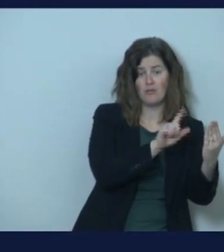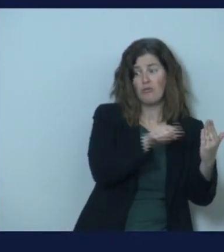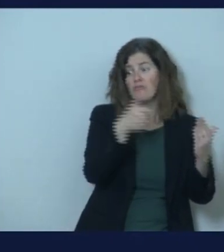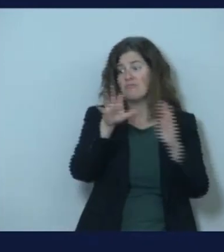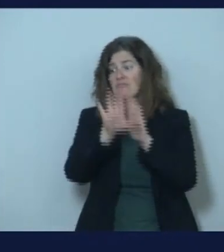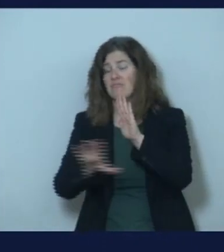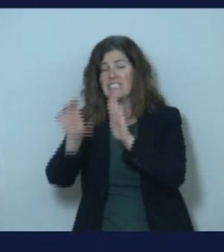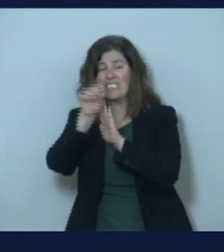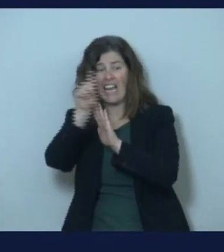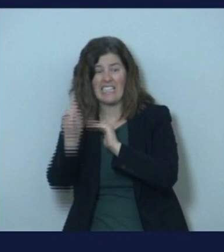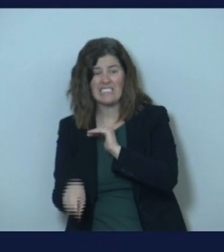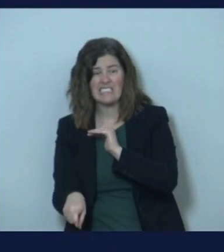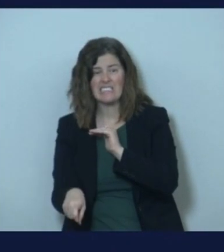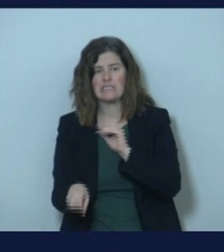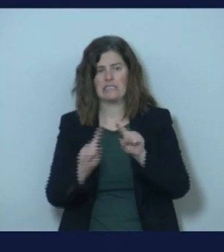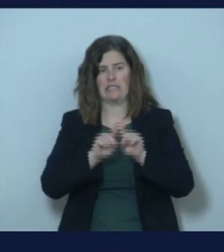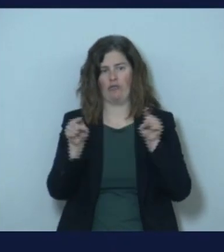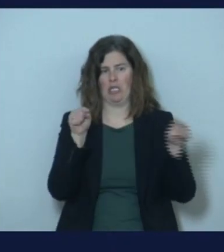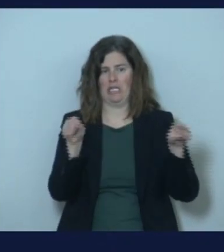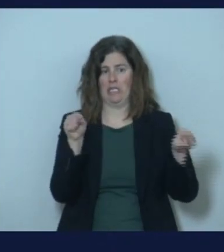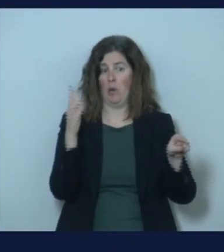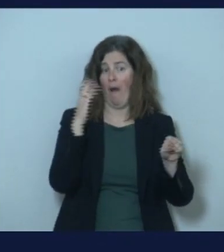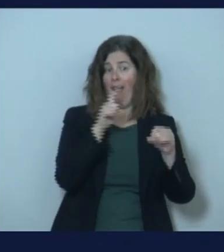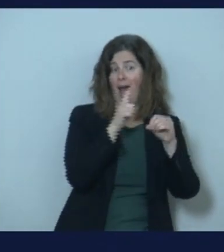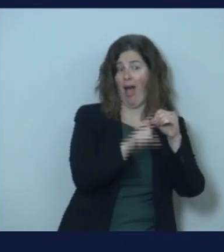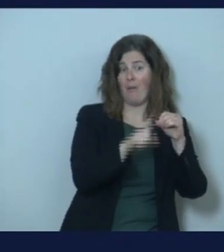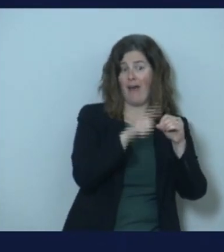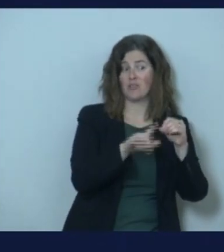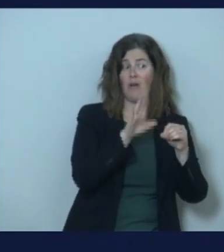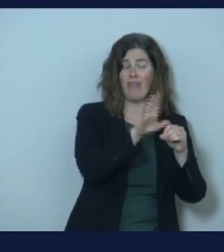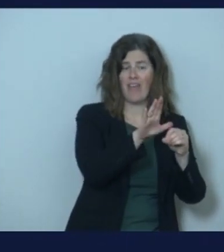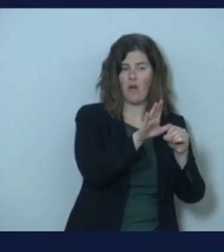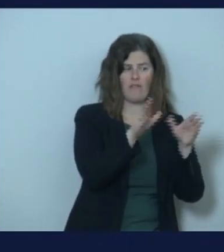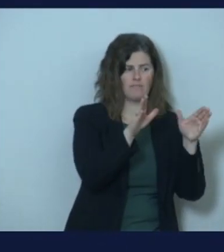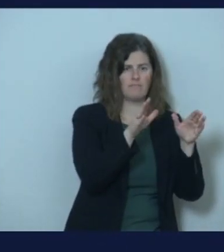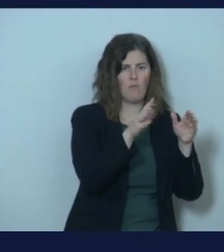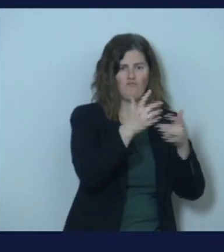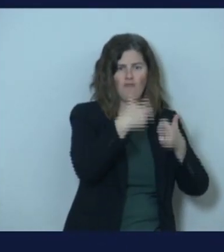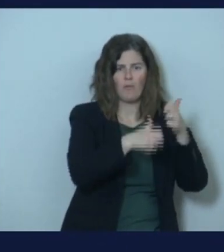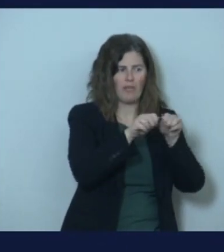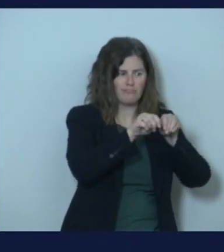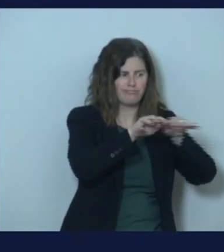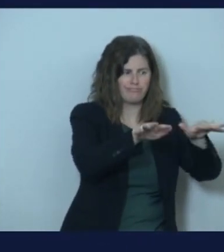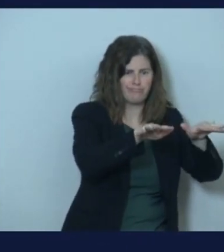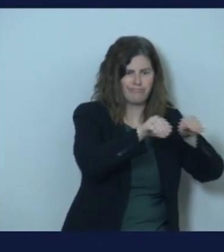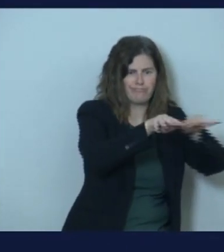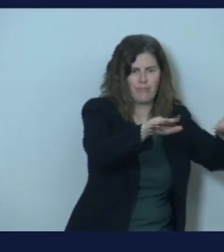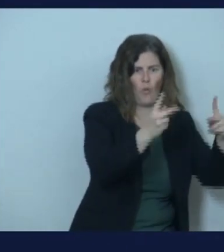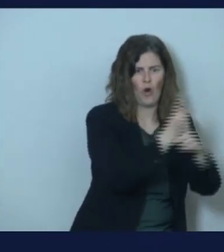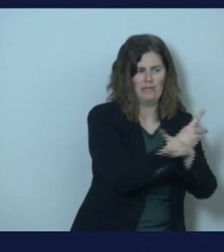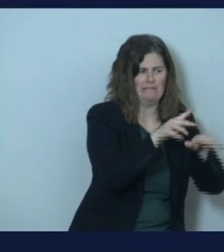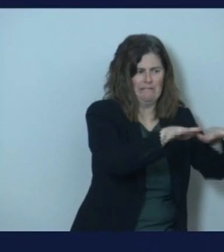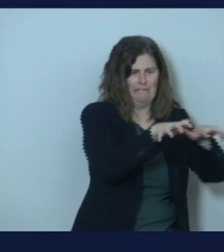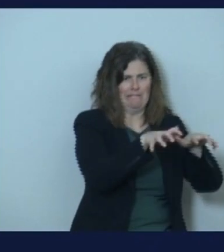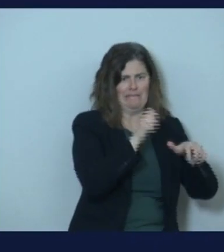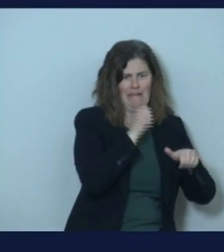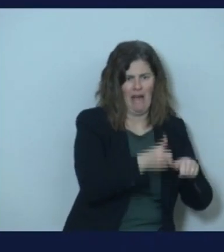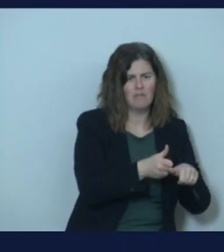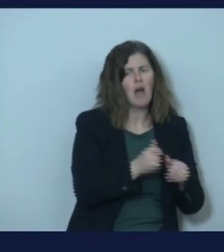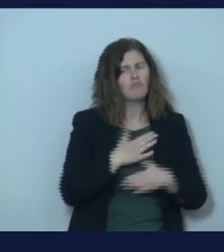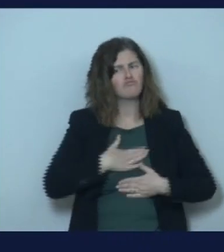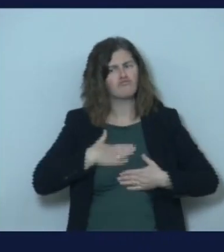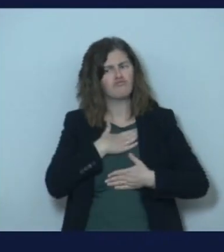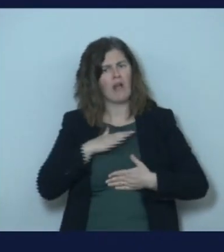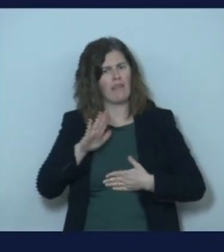of its reopening because they've got a containment issue. And actually, I appreciate that decision making